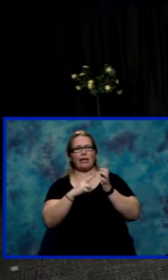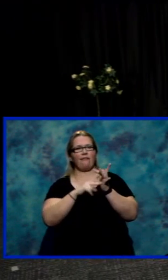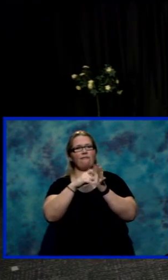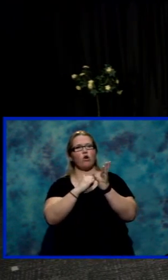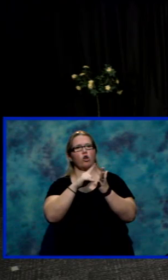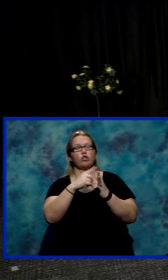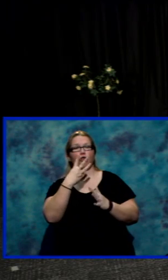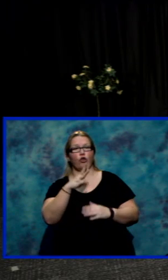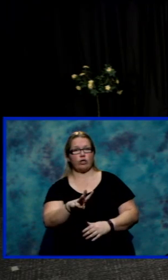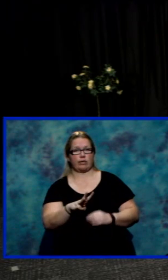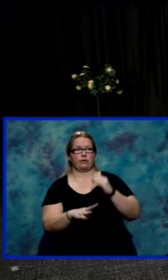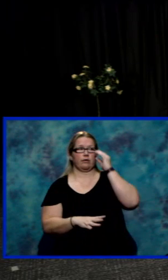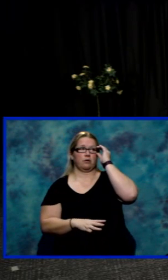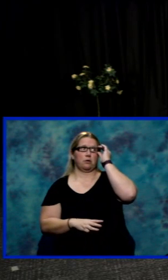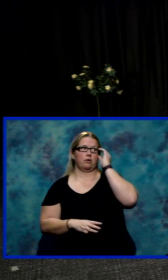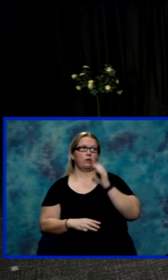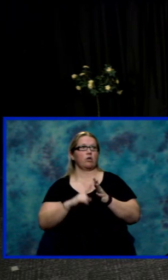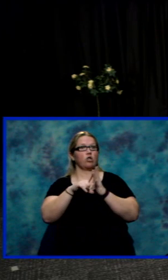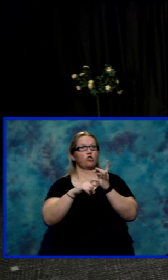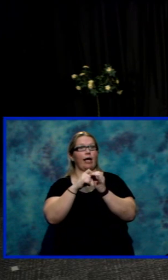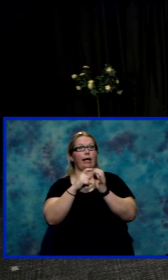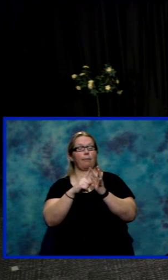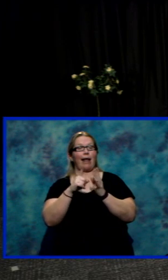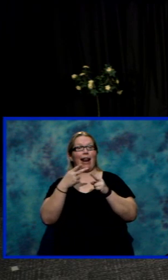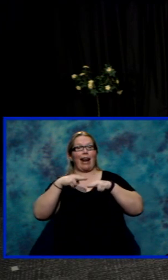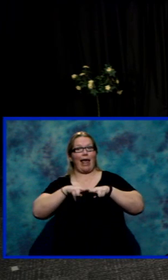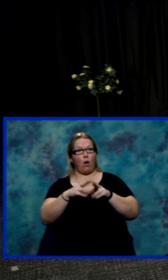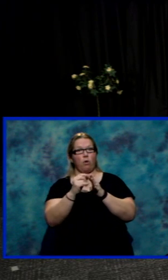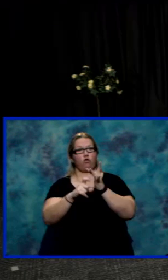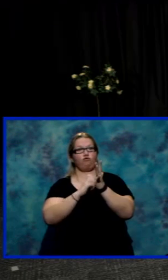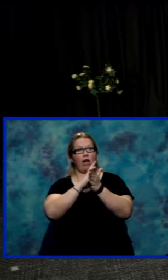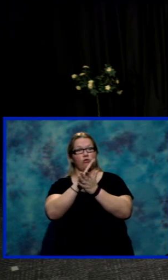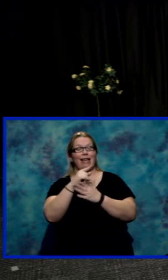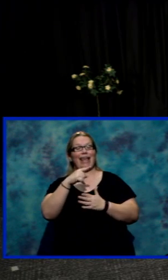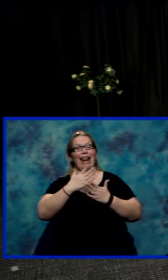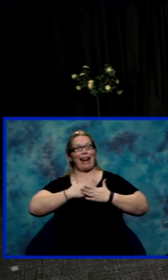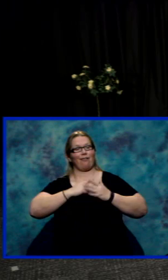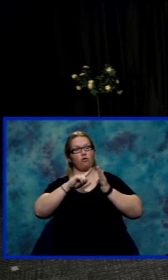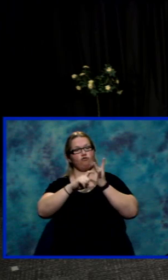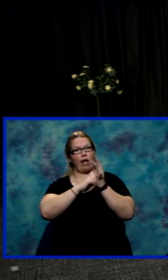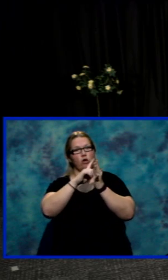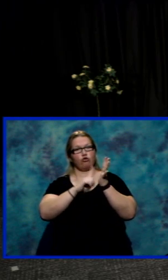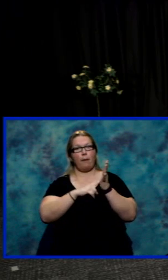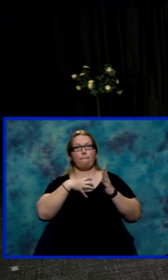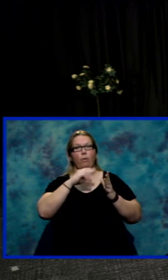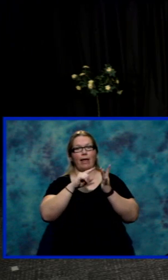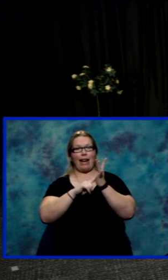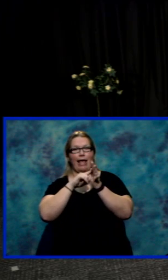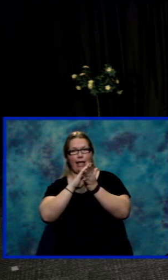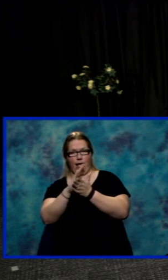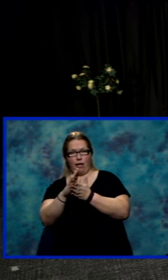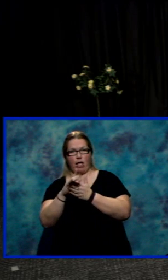30 that Jacob lay with Rachel also, and he loved Rachel more than Leah. And he worked for Laban